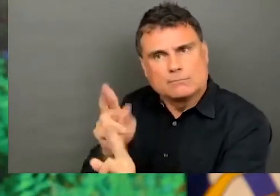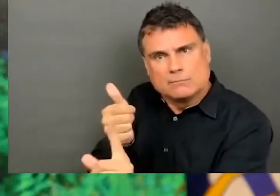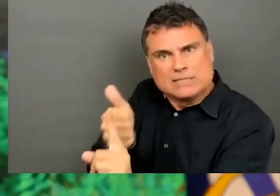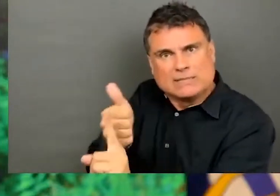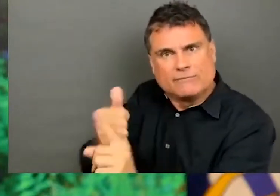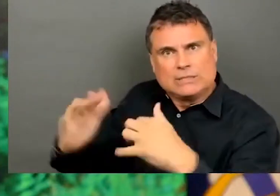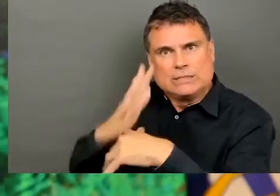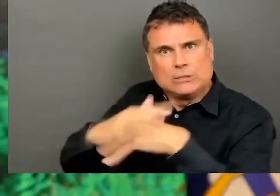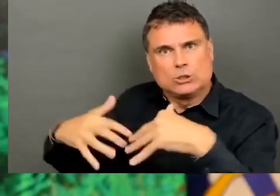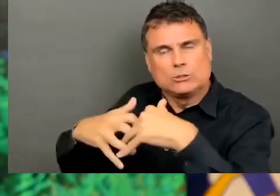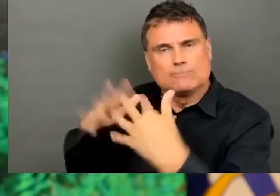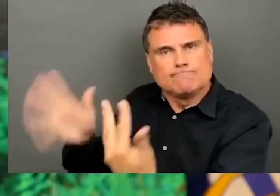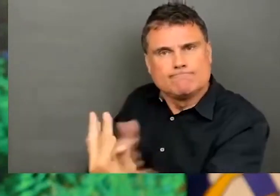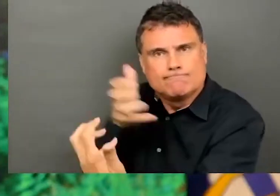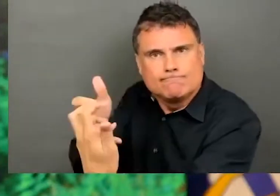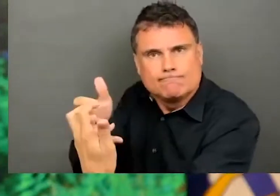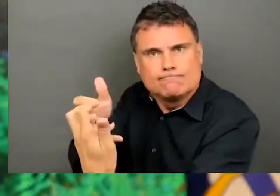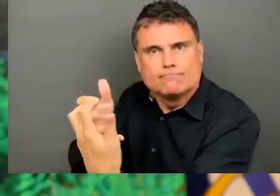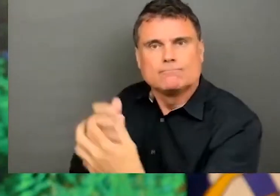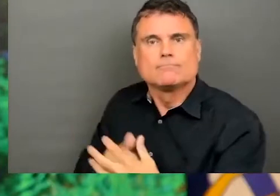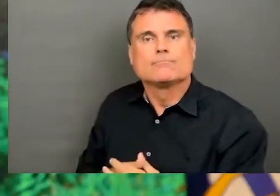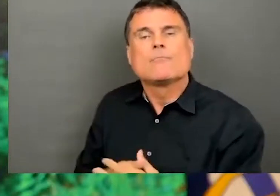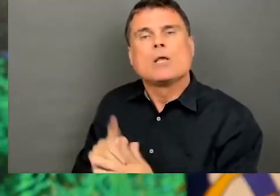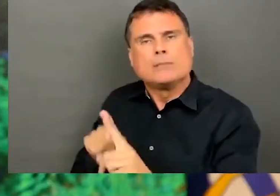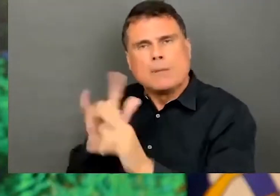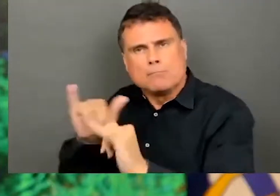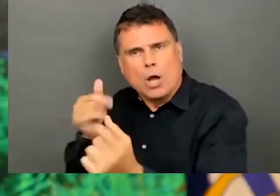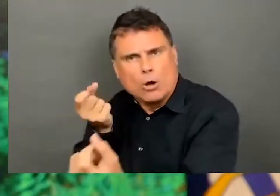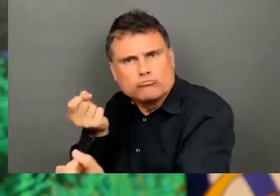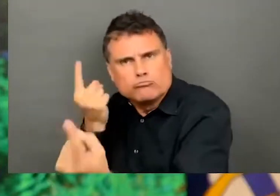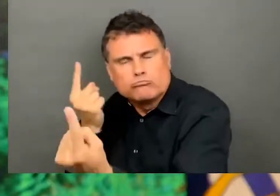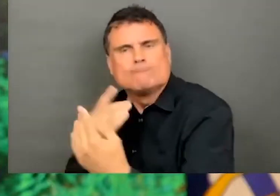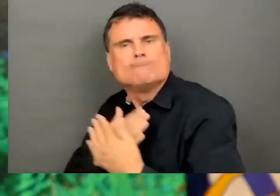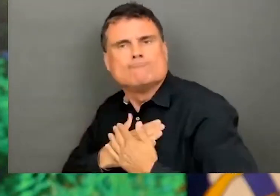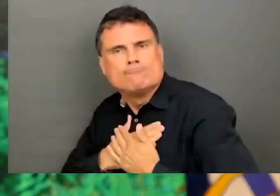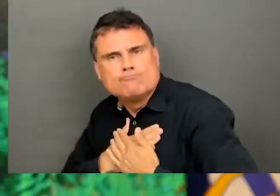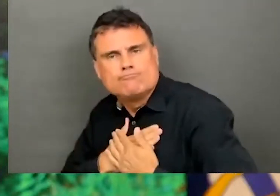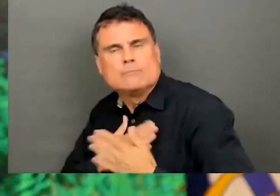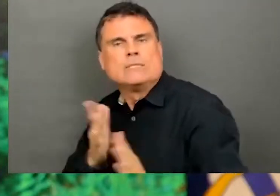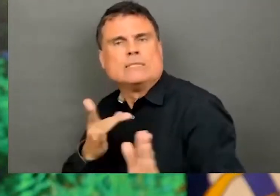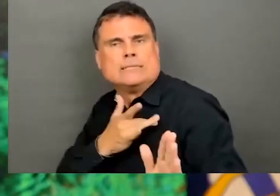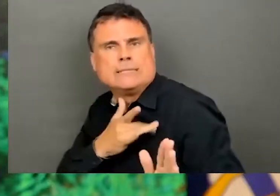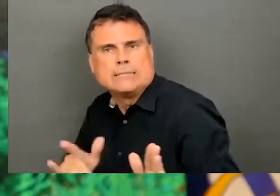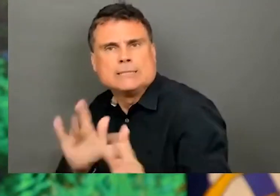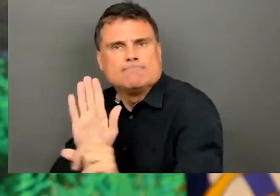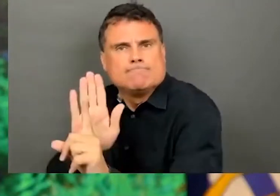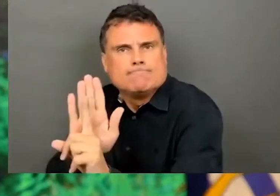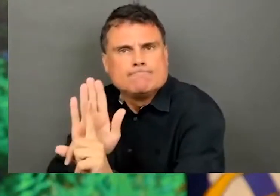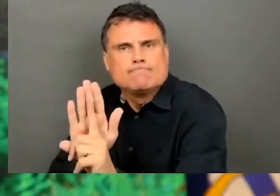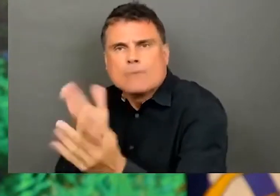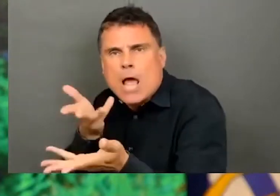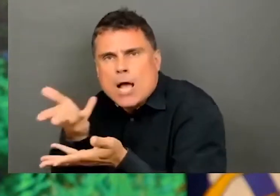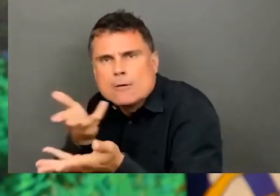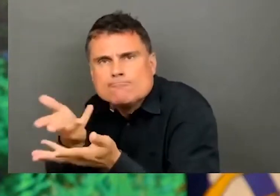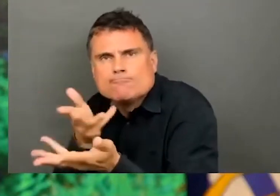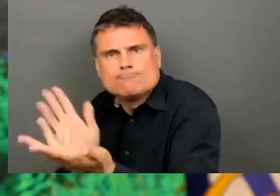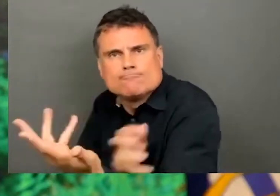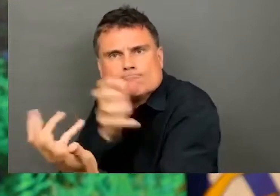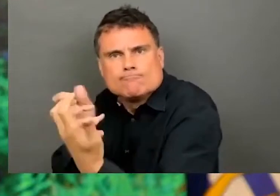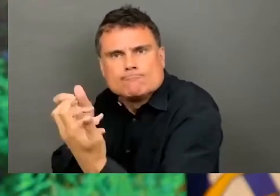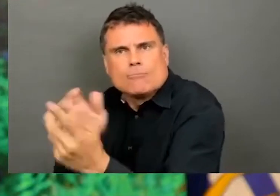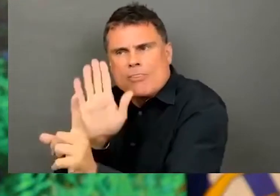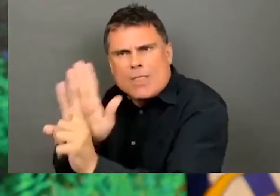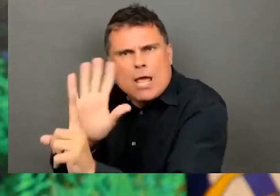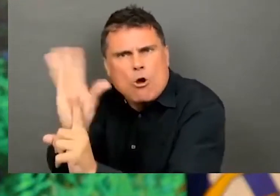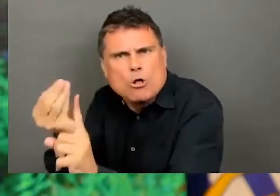While prescriber-safe supply will be beneficial for many in some specific